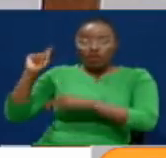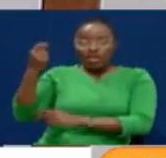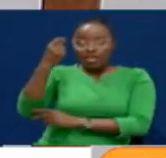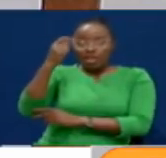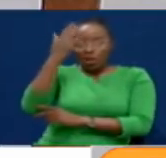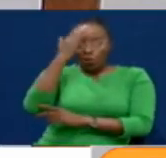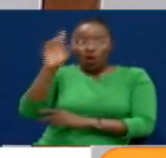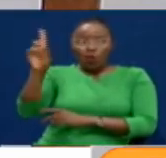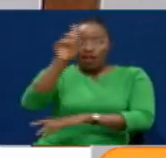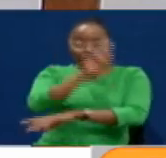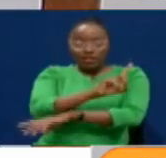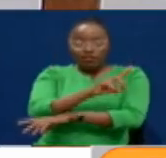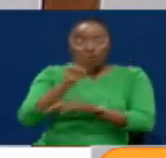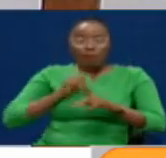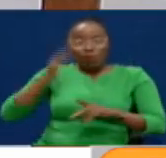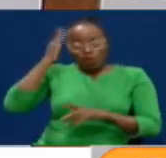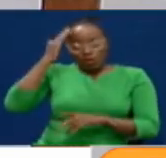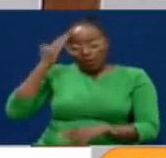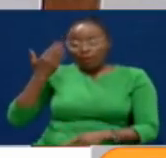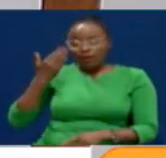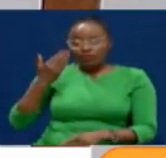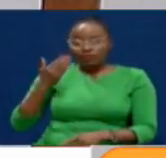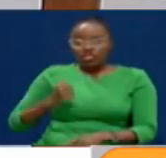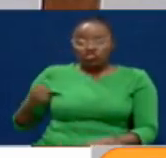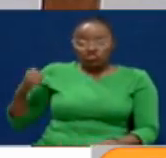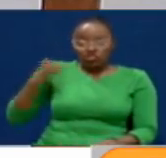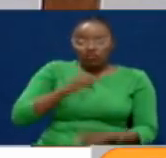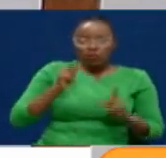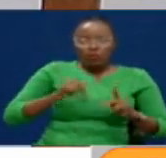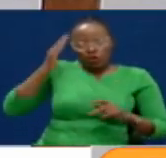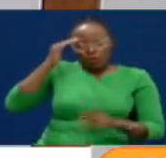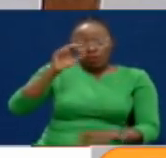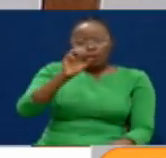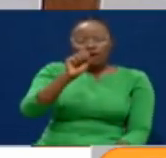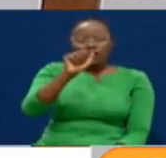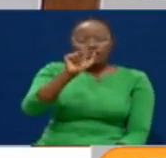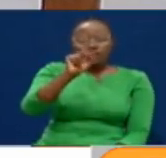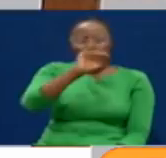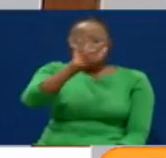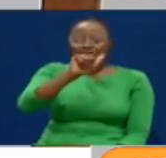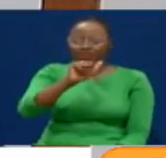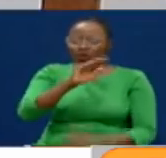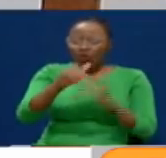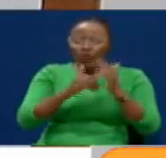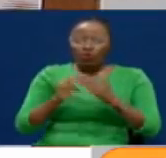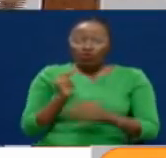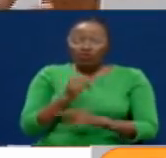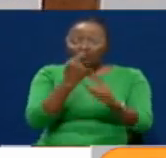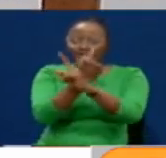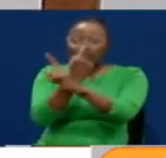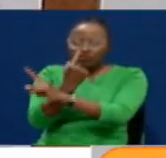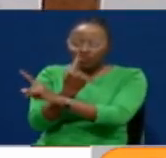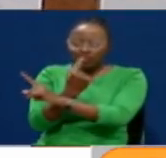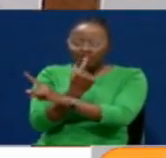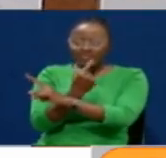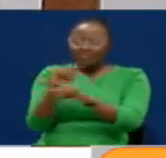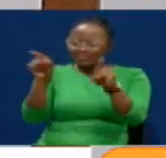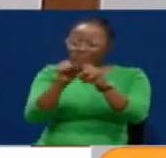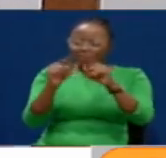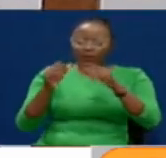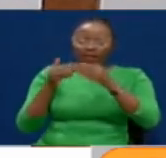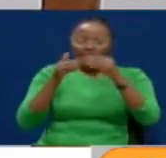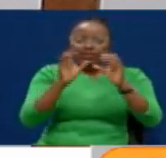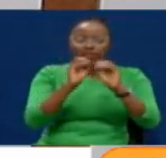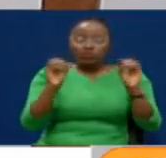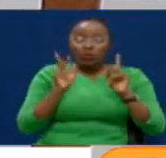day, people will remember Jeff Koinange. People will remember Sakaja. Will they remember all of us. Yeah. In our different spheres, not just as leaders. Correct. Not just as